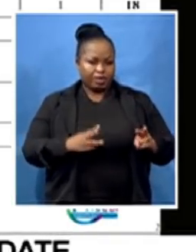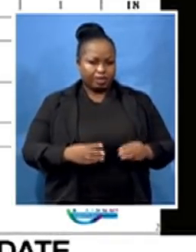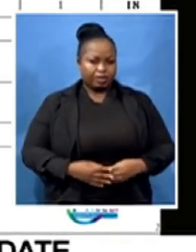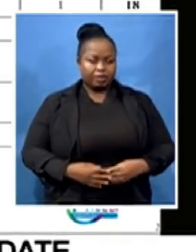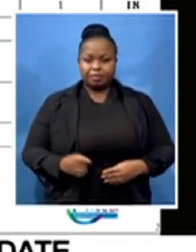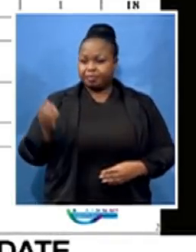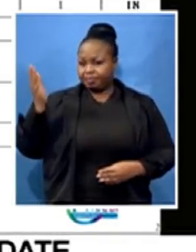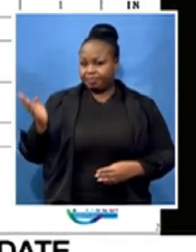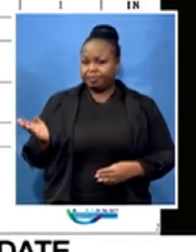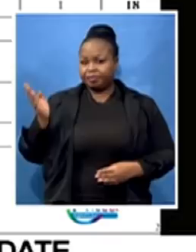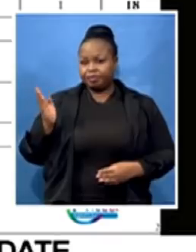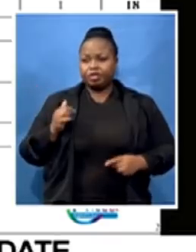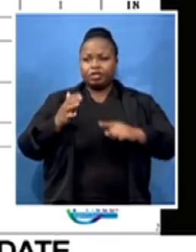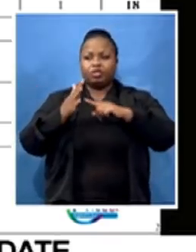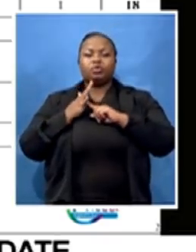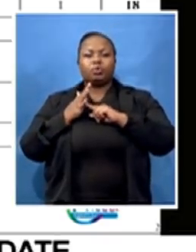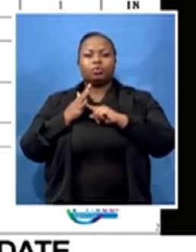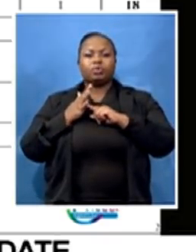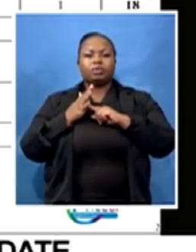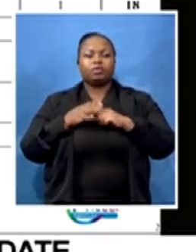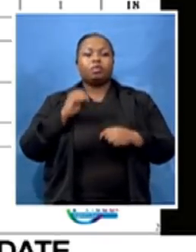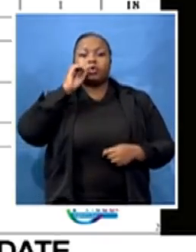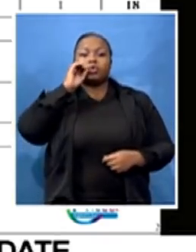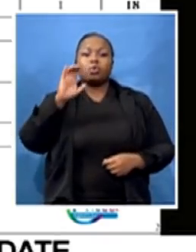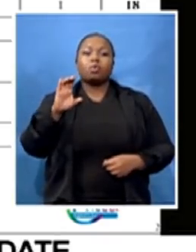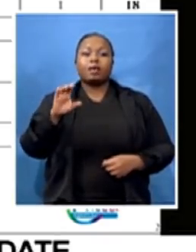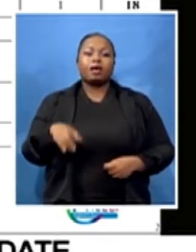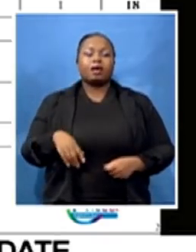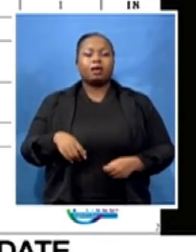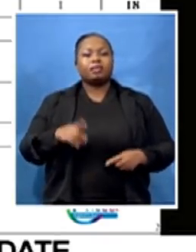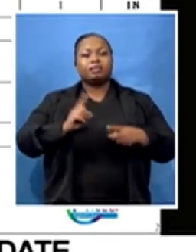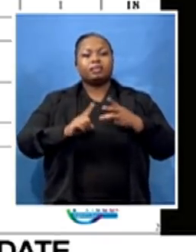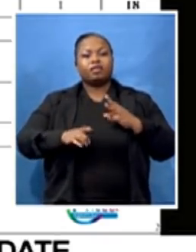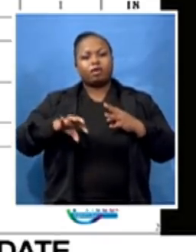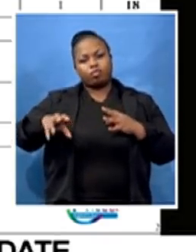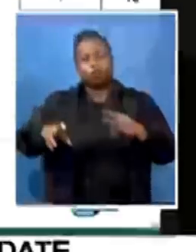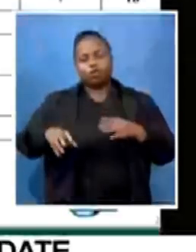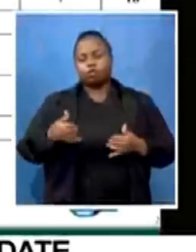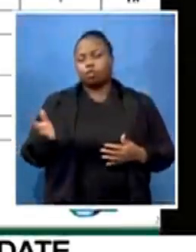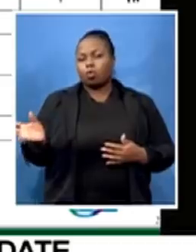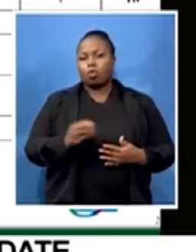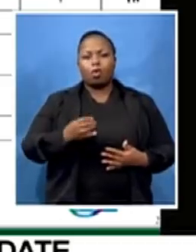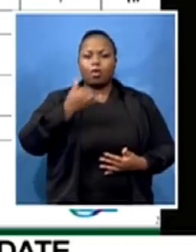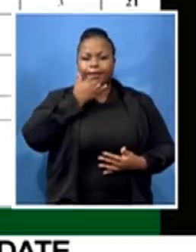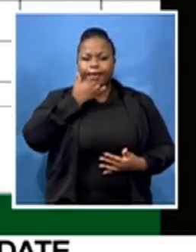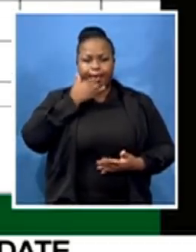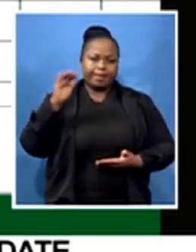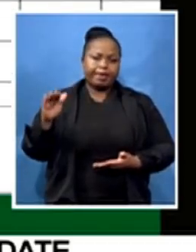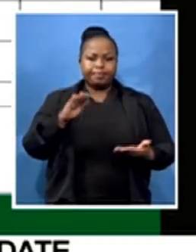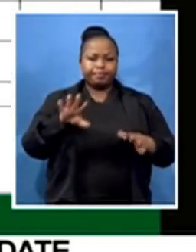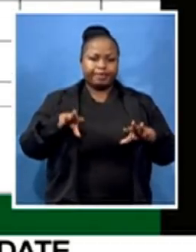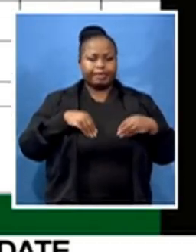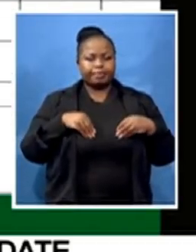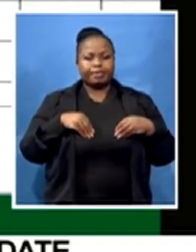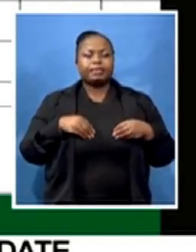team from Cuba. All the provinces have happily received the Cuban teams. So we're now going